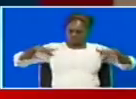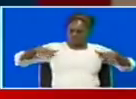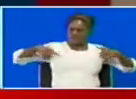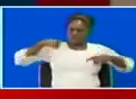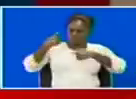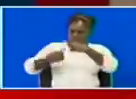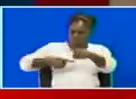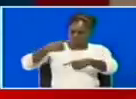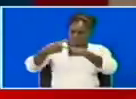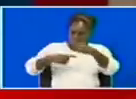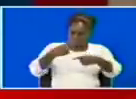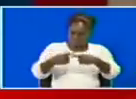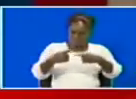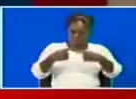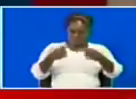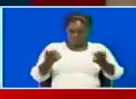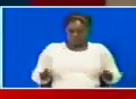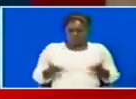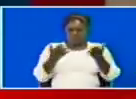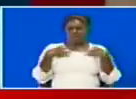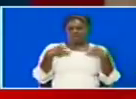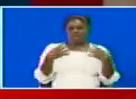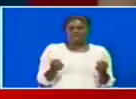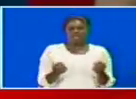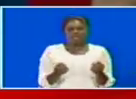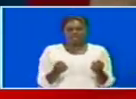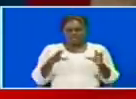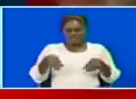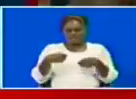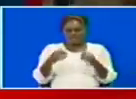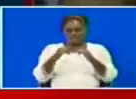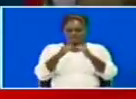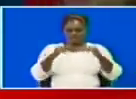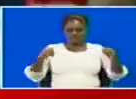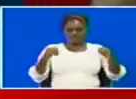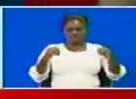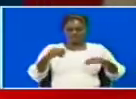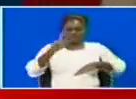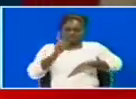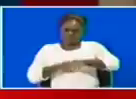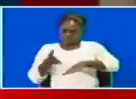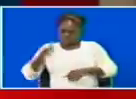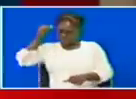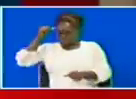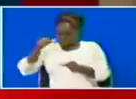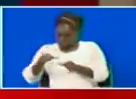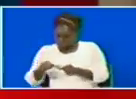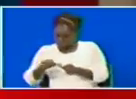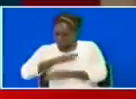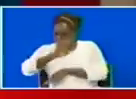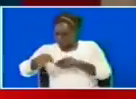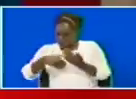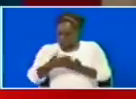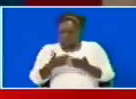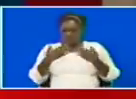souls lift our sights and heal our divisions it's time to remember that old